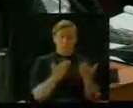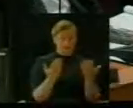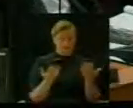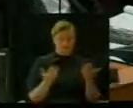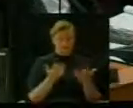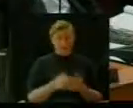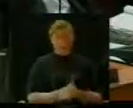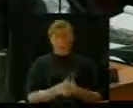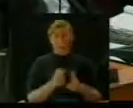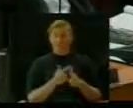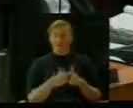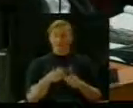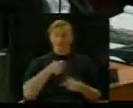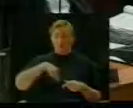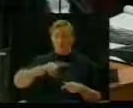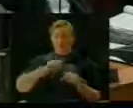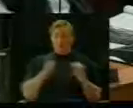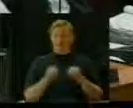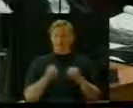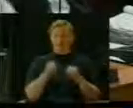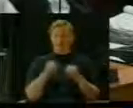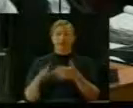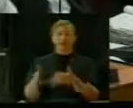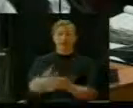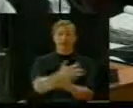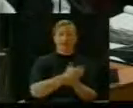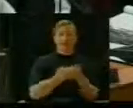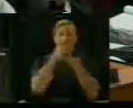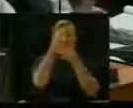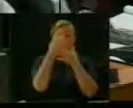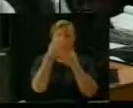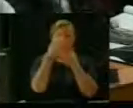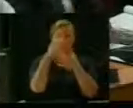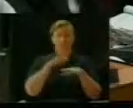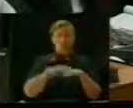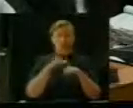Two, at the same time, we could be gathering information